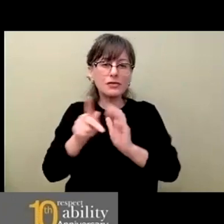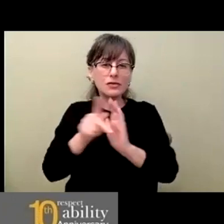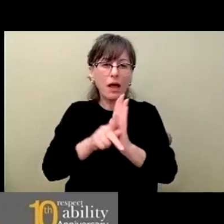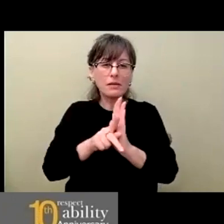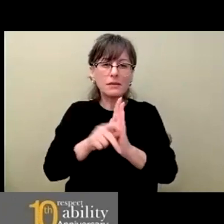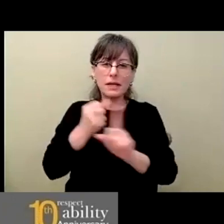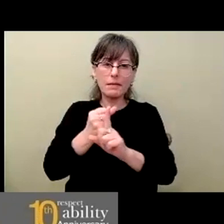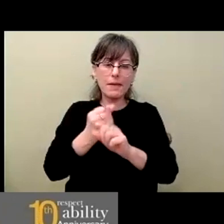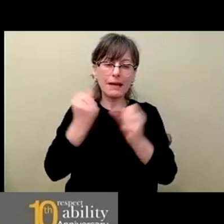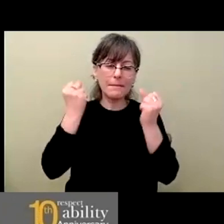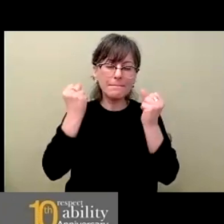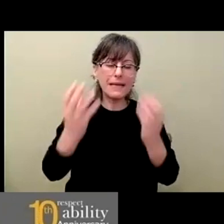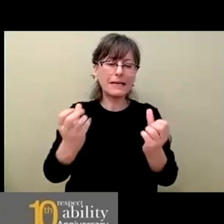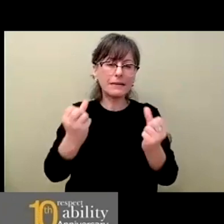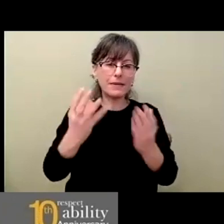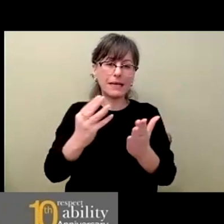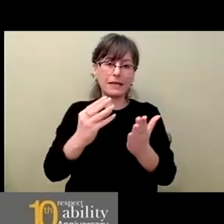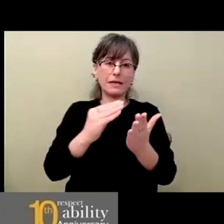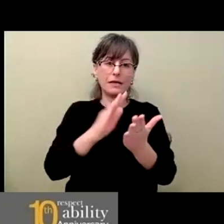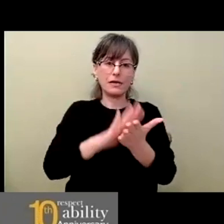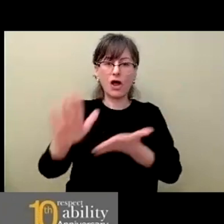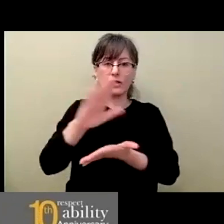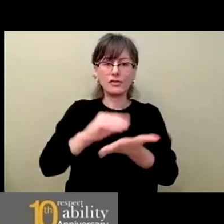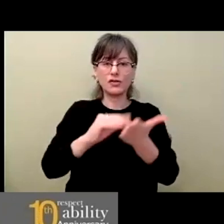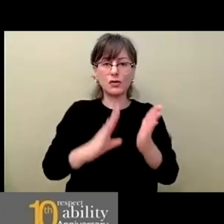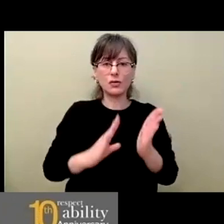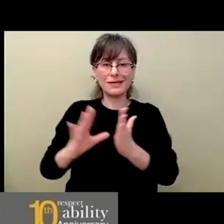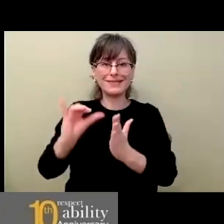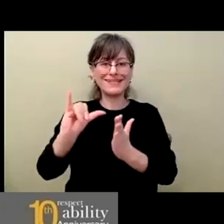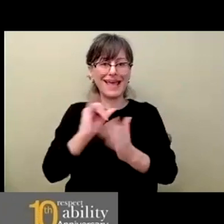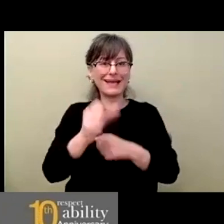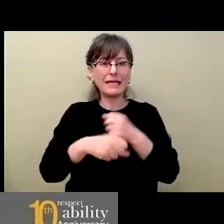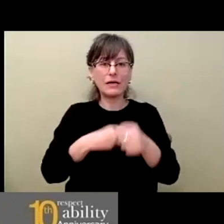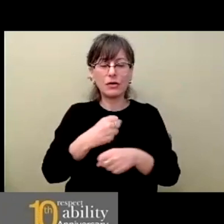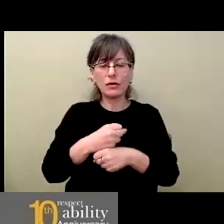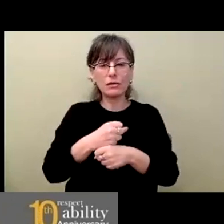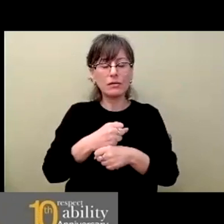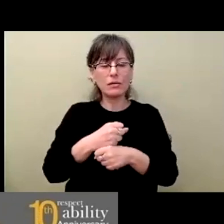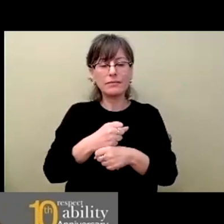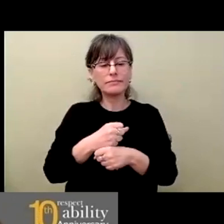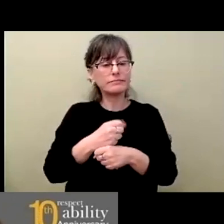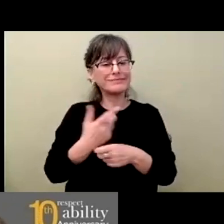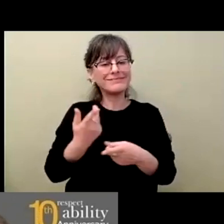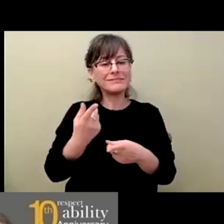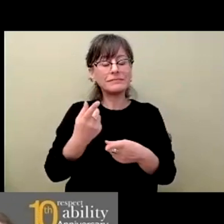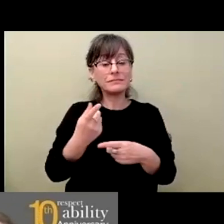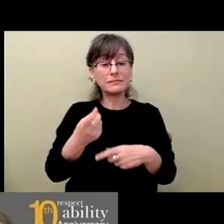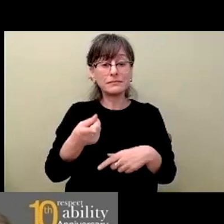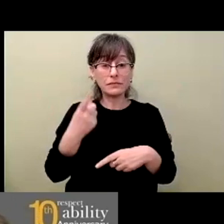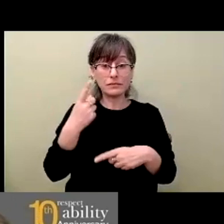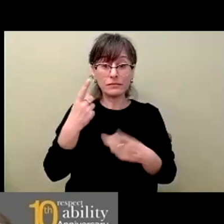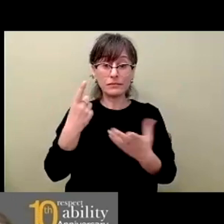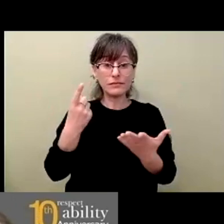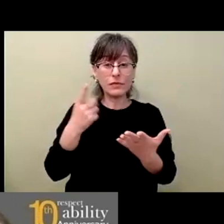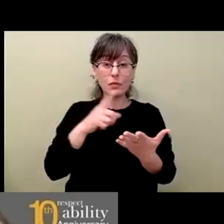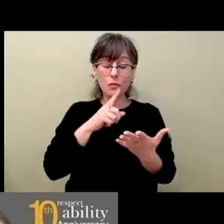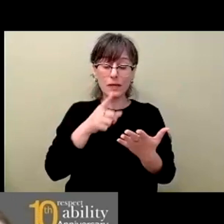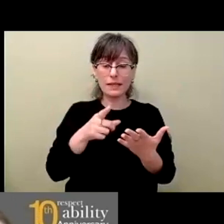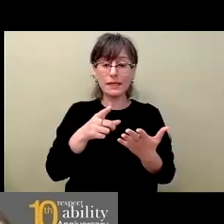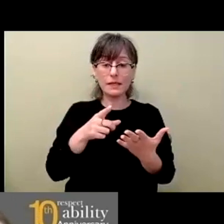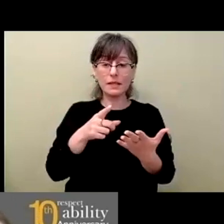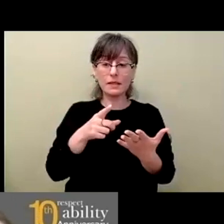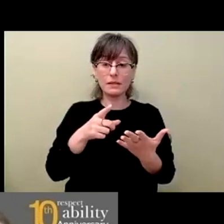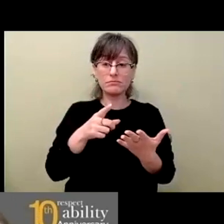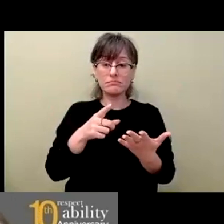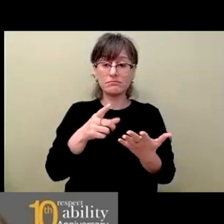of prospective college students that year. So you cannot underestimate, or you cannot overstate the